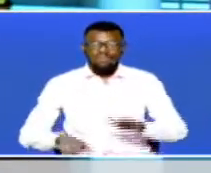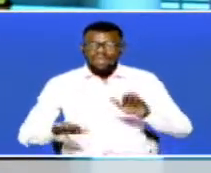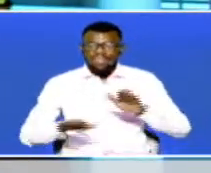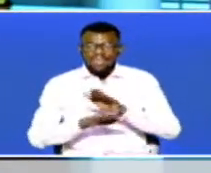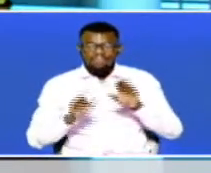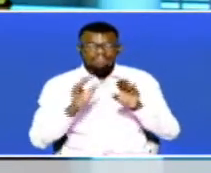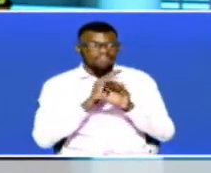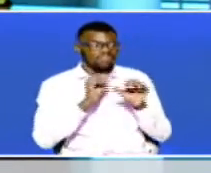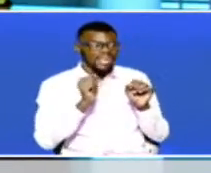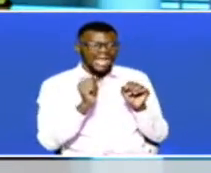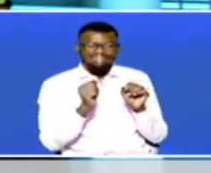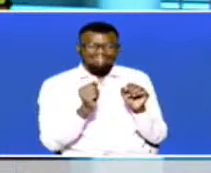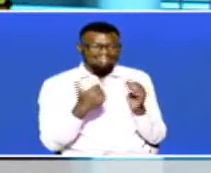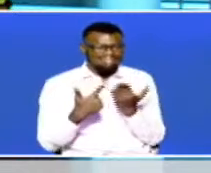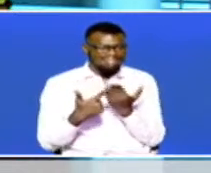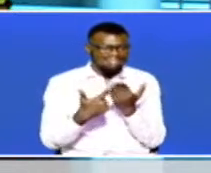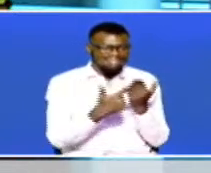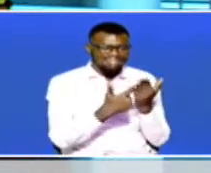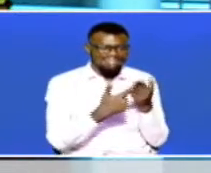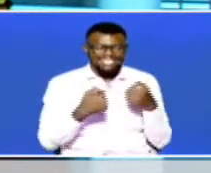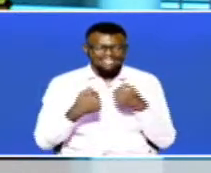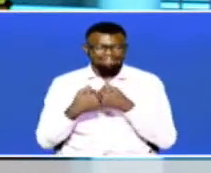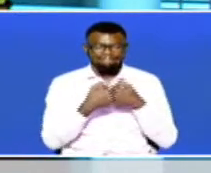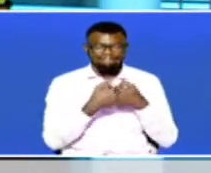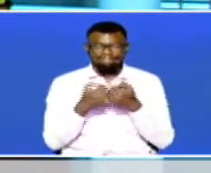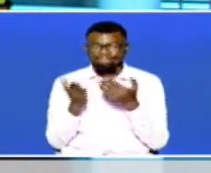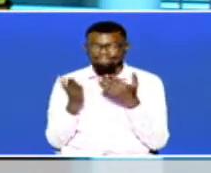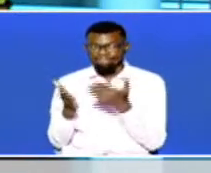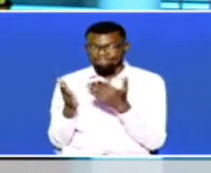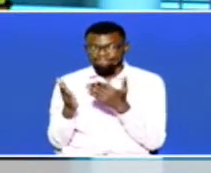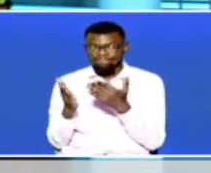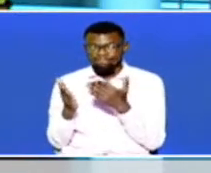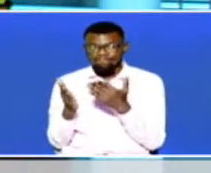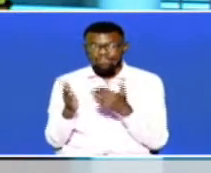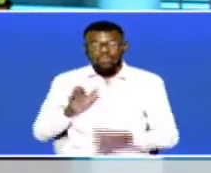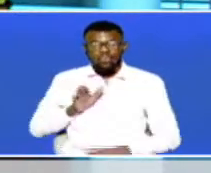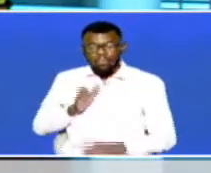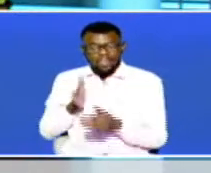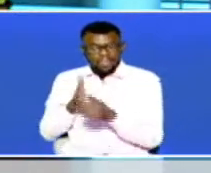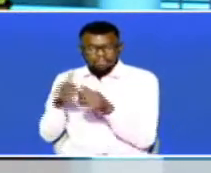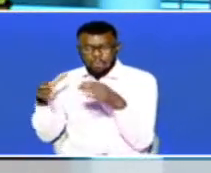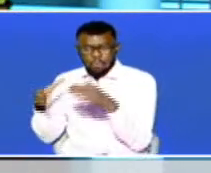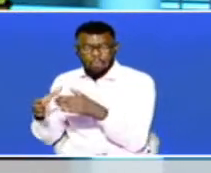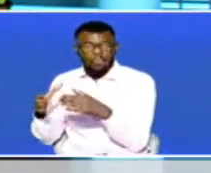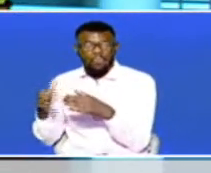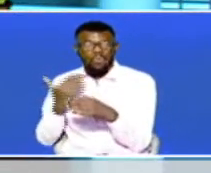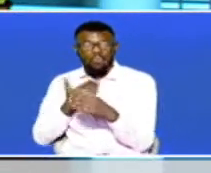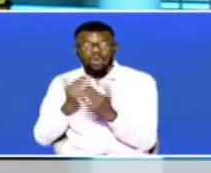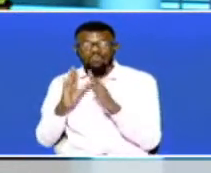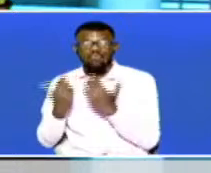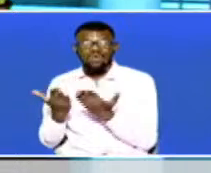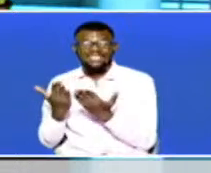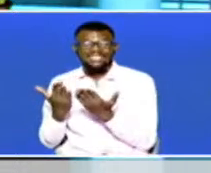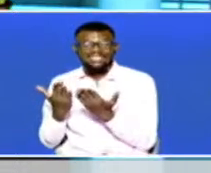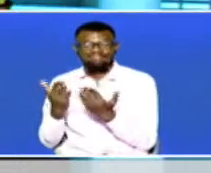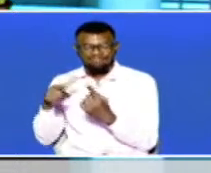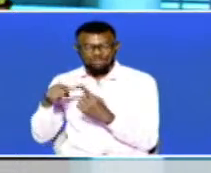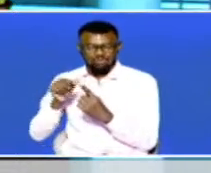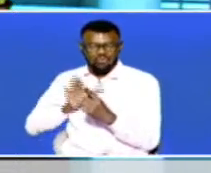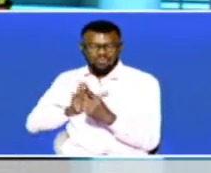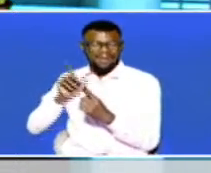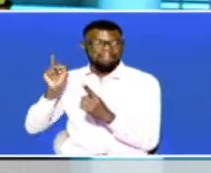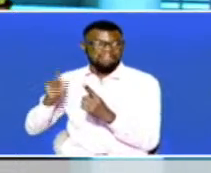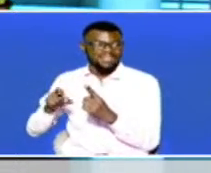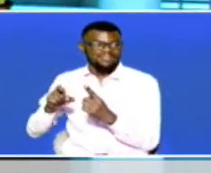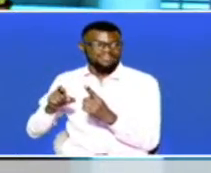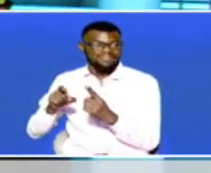mate in the Azimio One Kenya Alliance presidential campaign persists, with women leaders weighing in on the matter. The Azimio Women